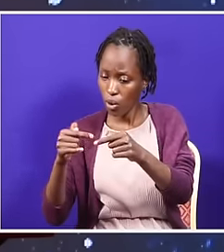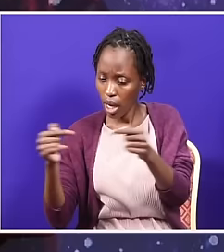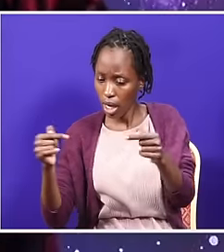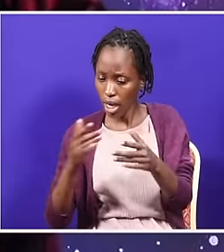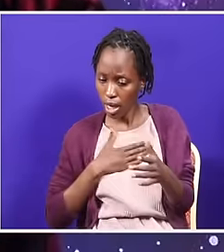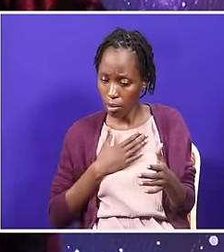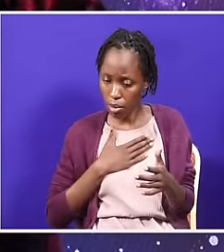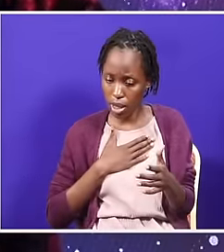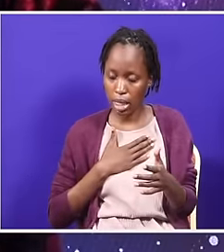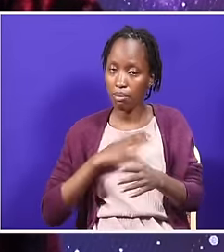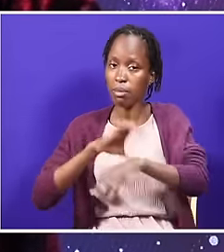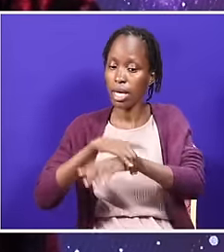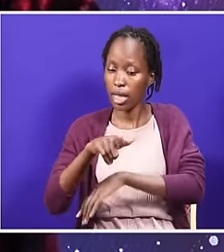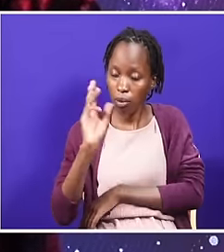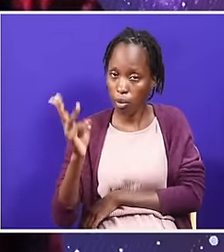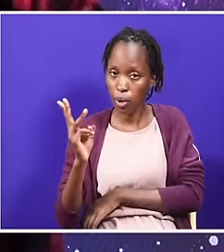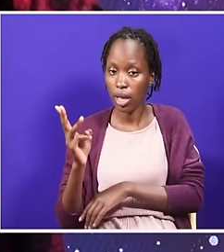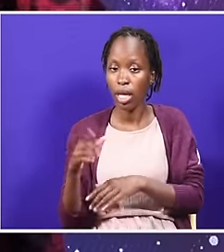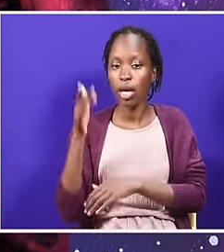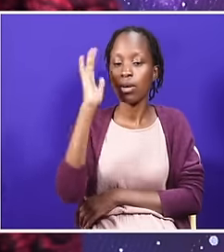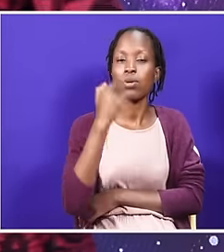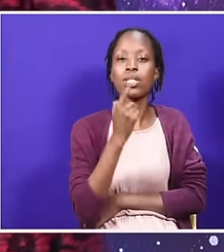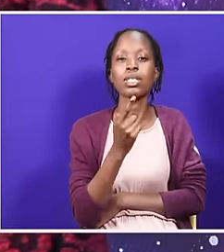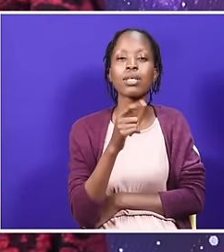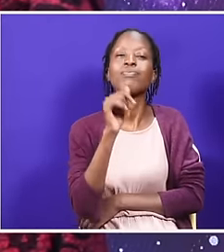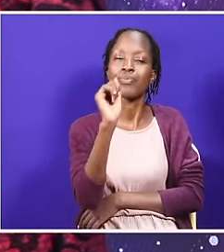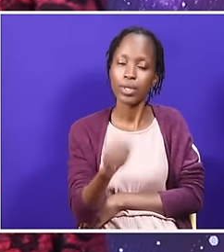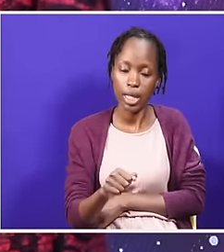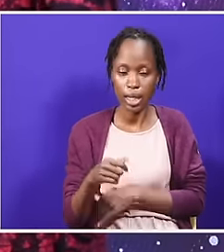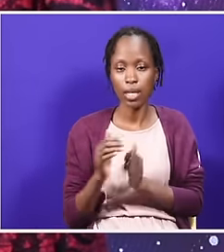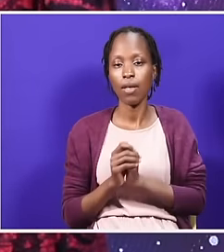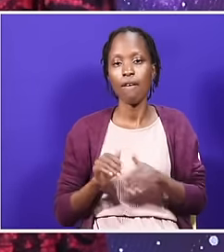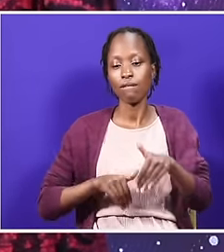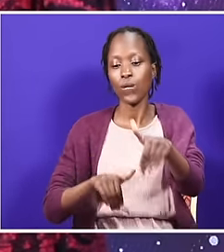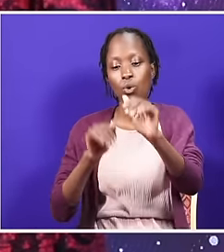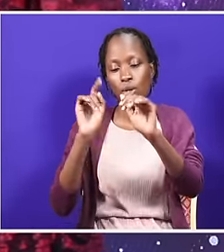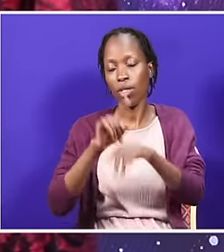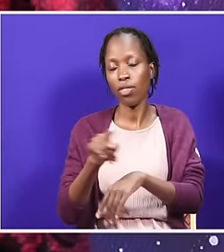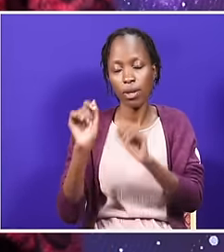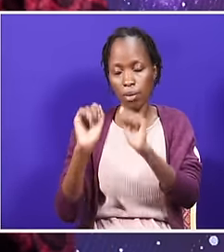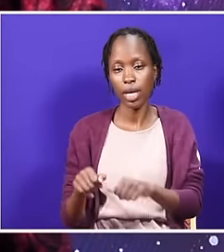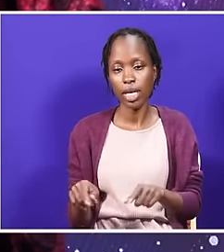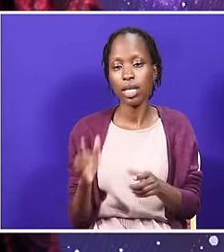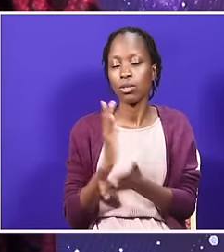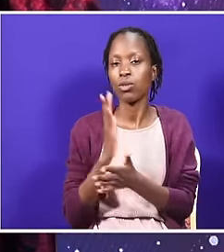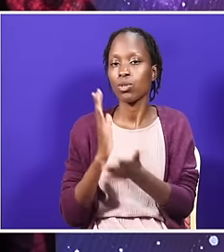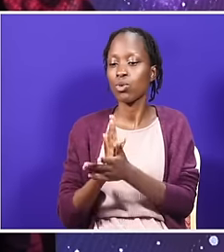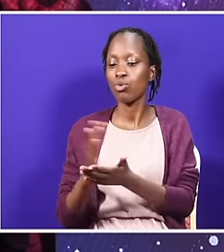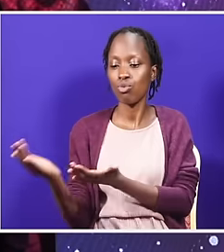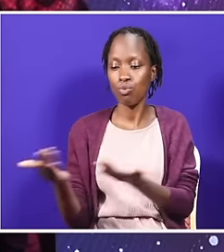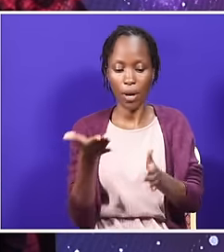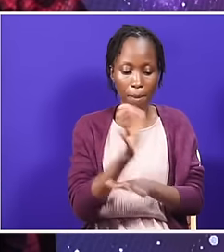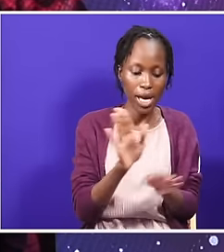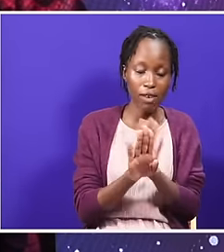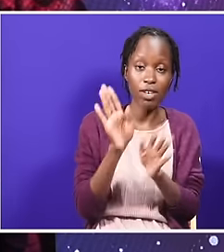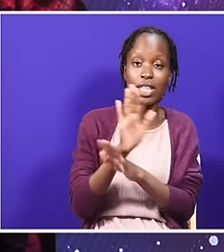raiders? Will I catch them? And God says, yes, go after them. You will surely recover